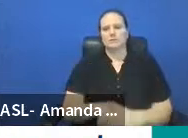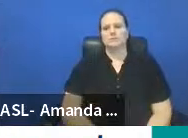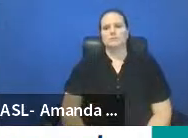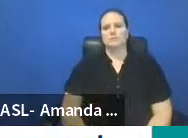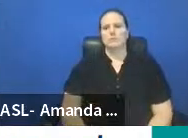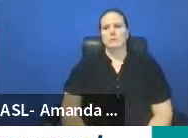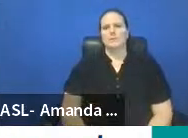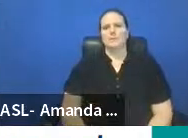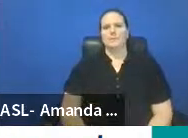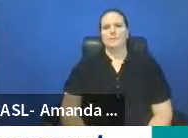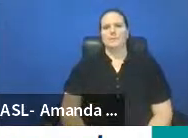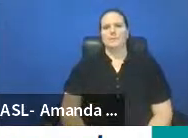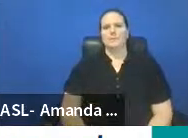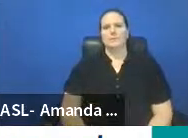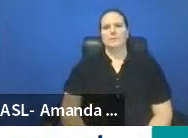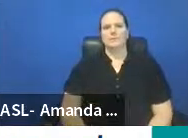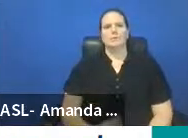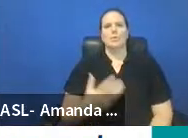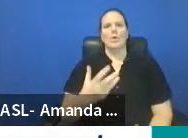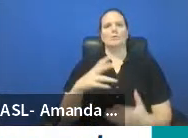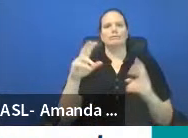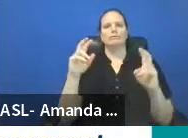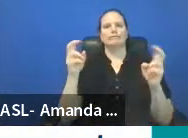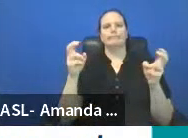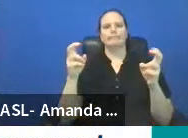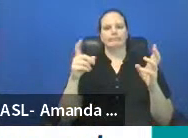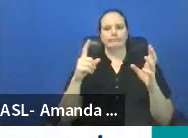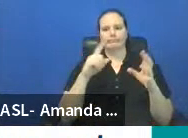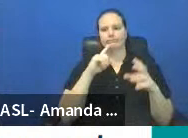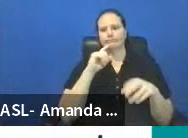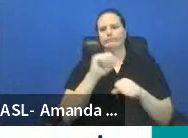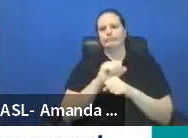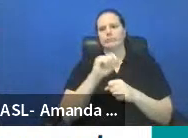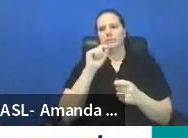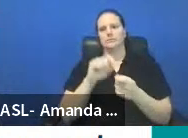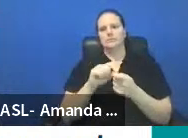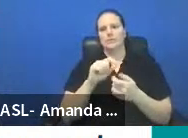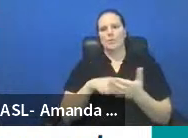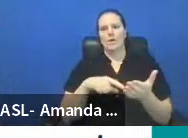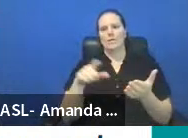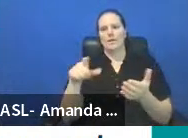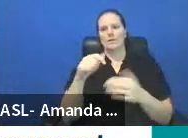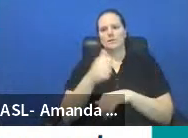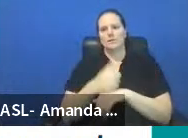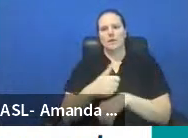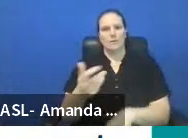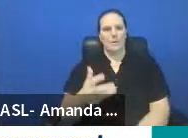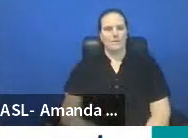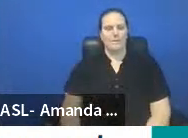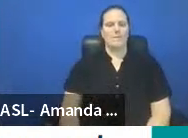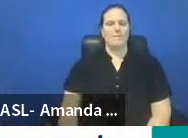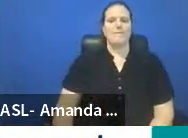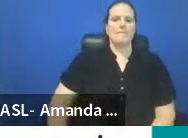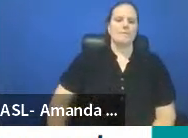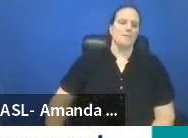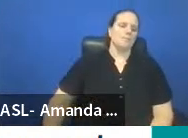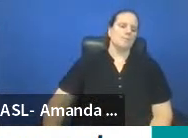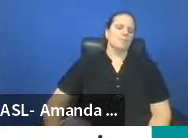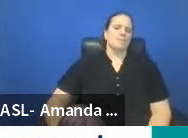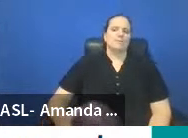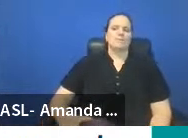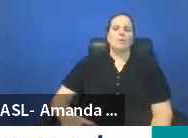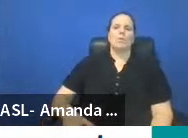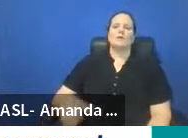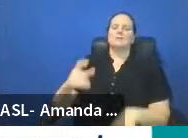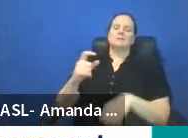see in italics what the actual specifics of what they will set will be. So what time of day a